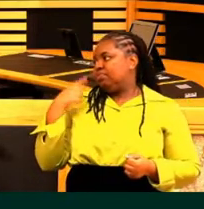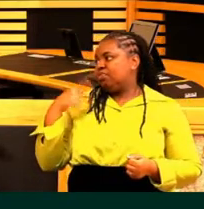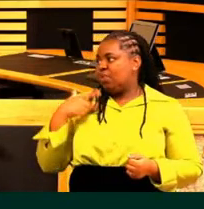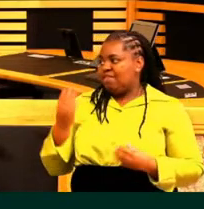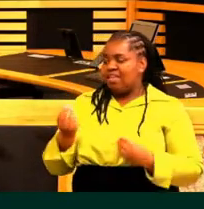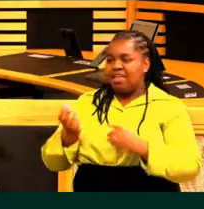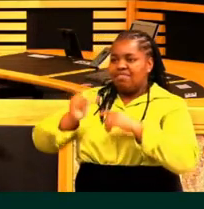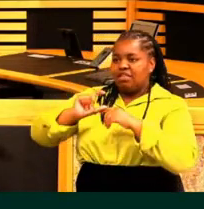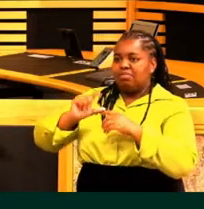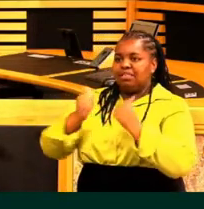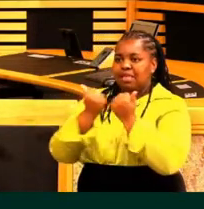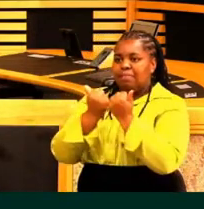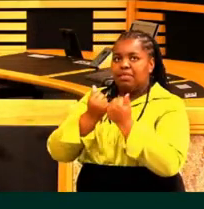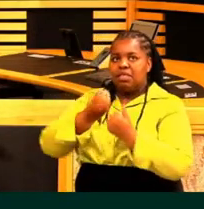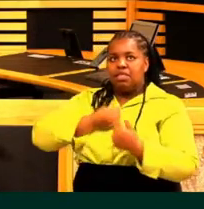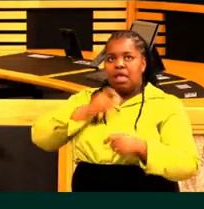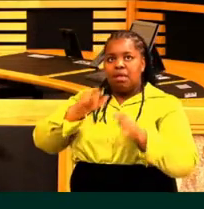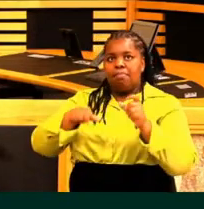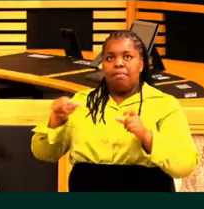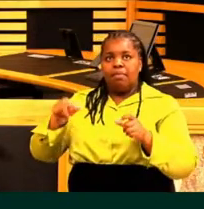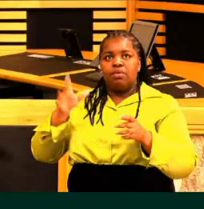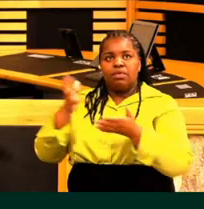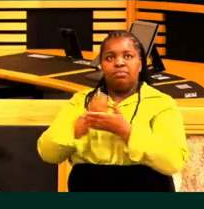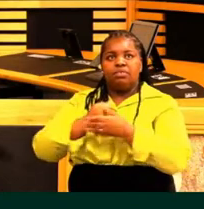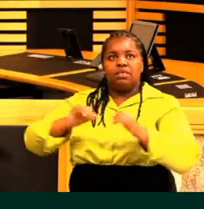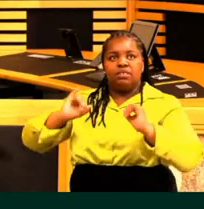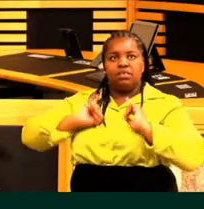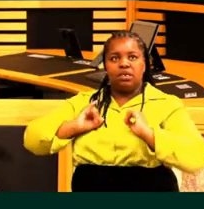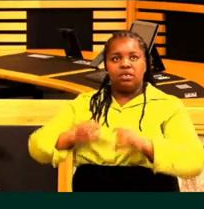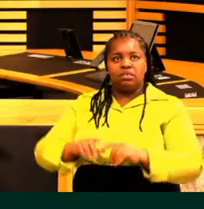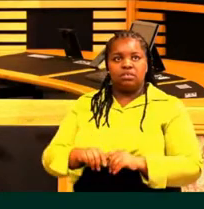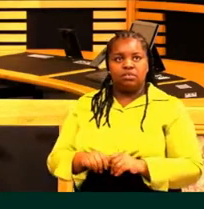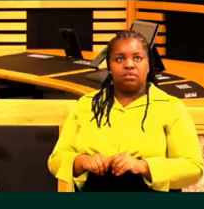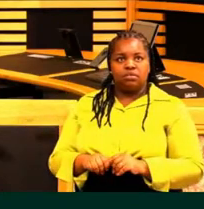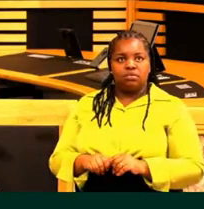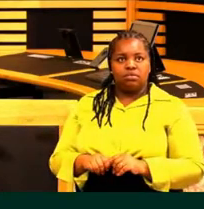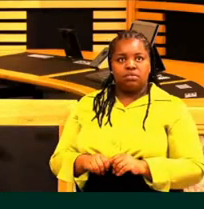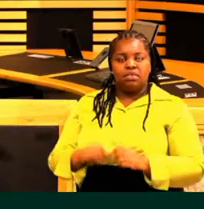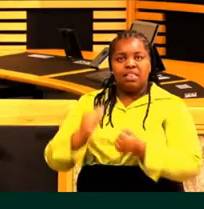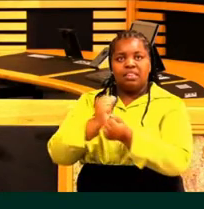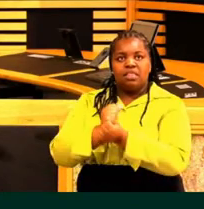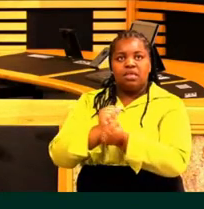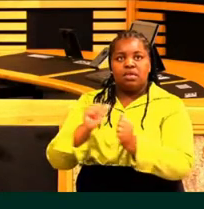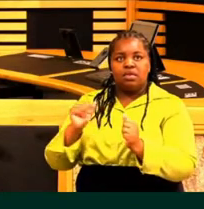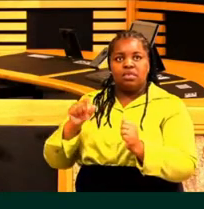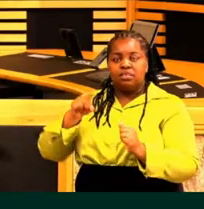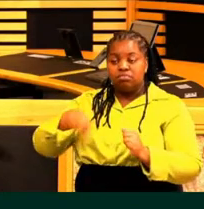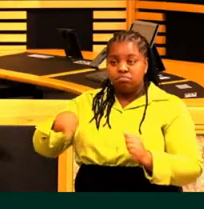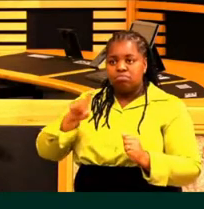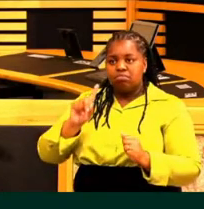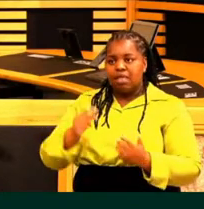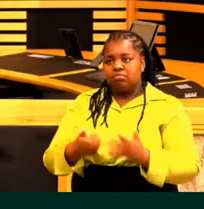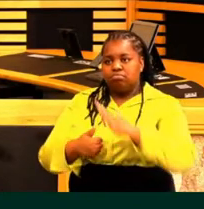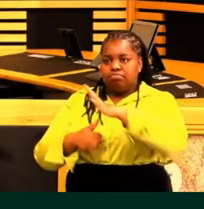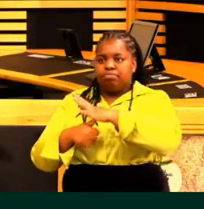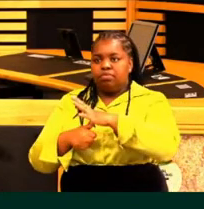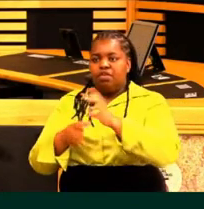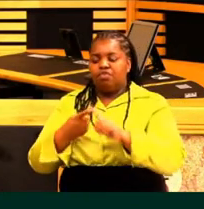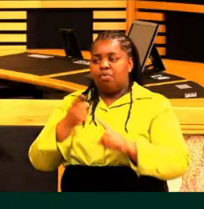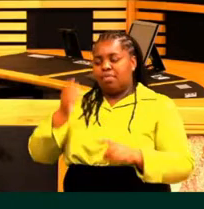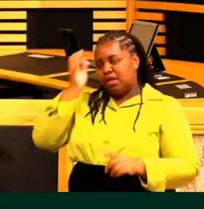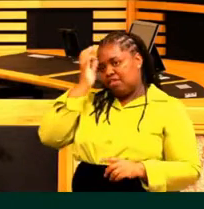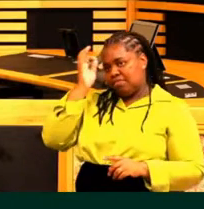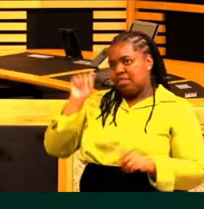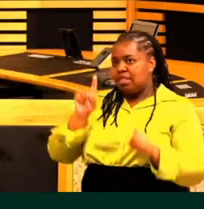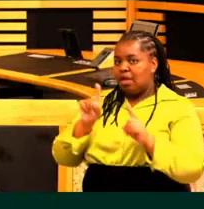Summit young people they have been taken serious the release of young people must prioritize by our government as